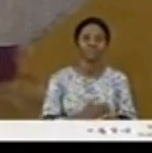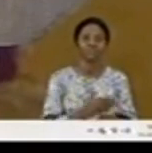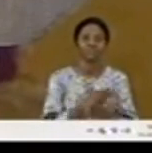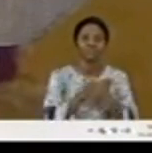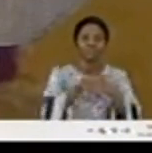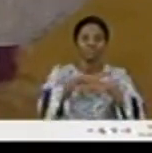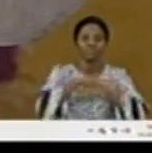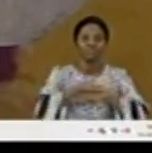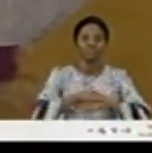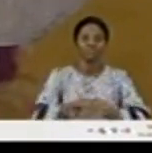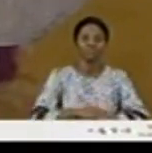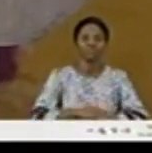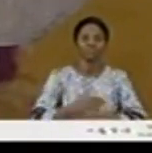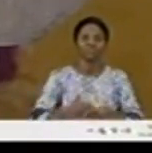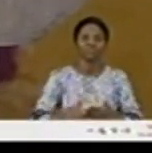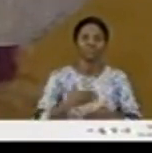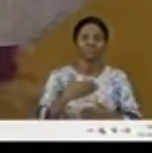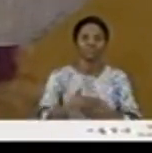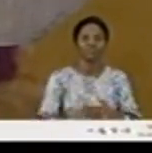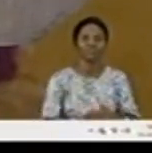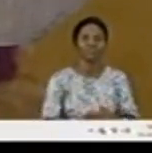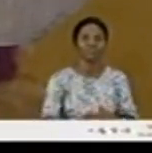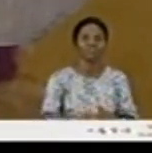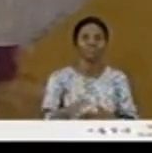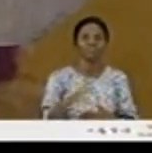rest beyond the